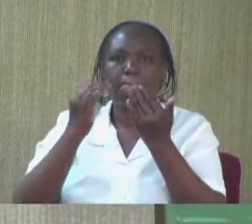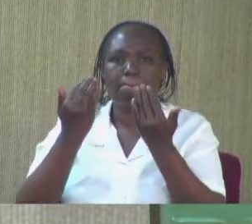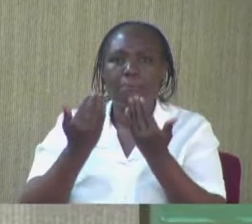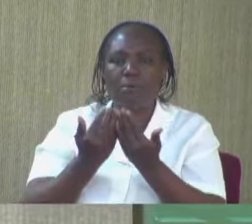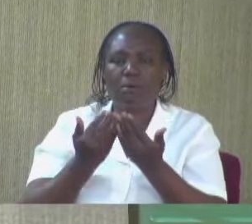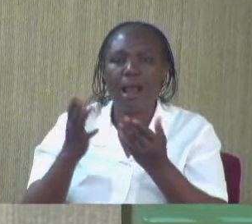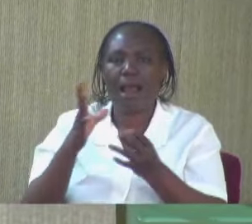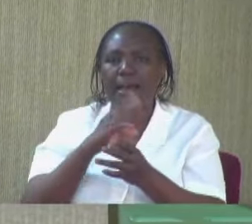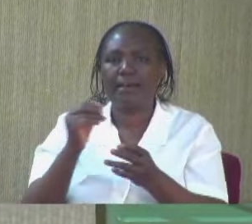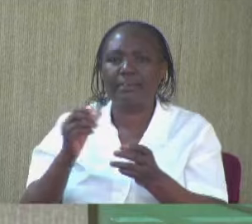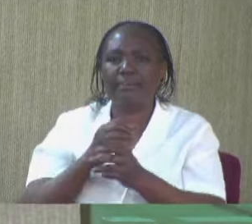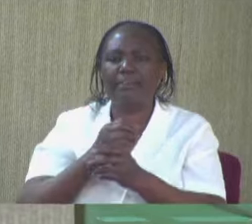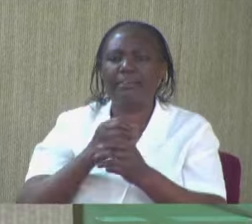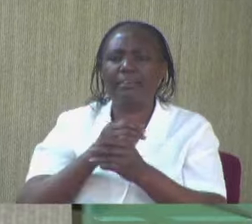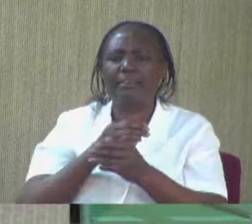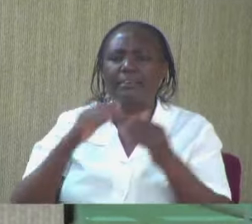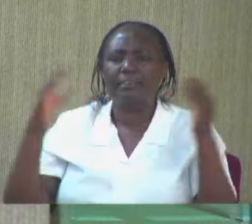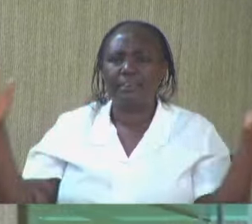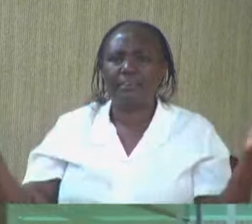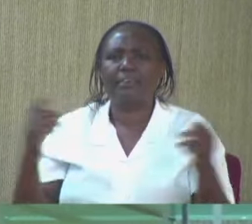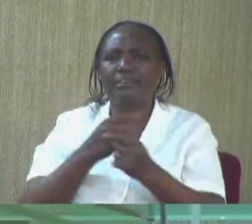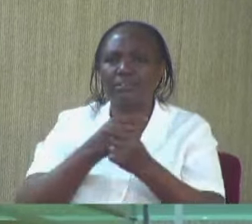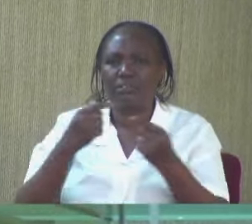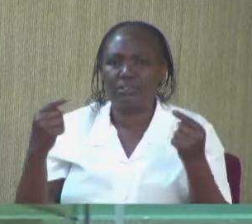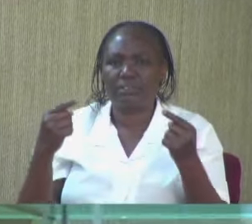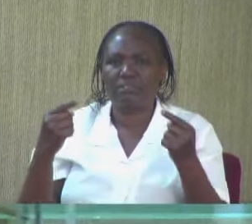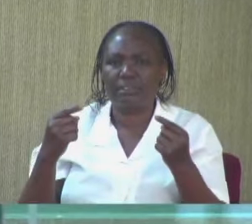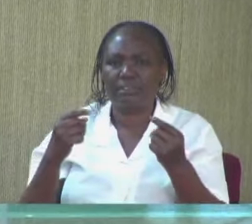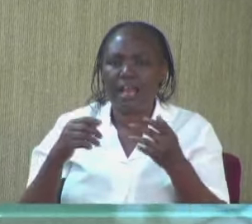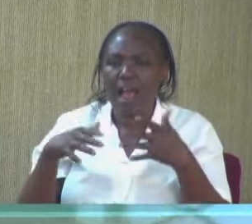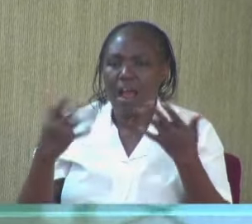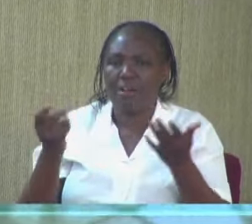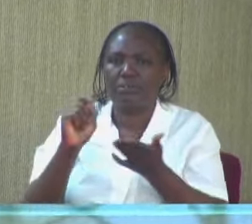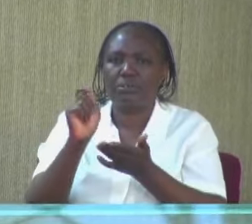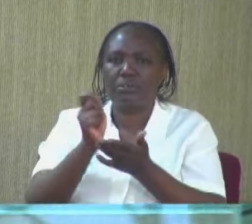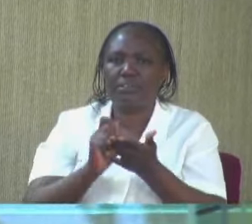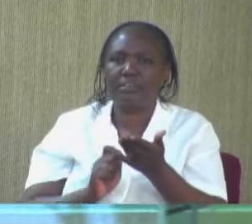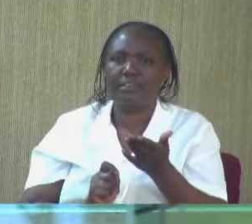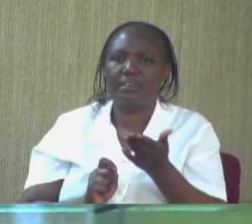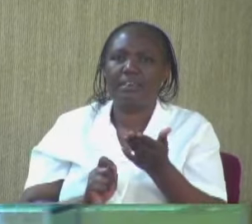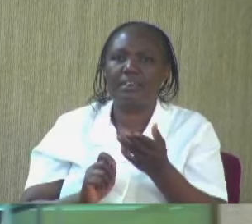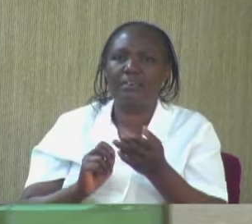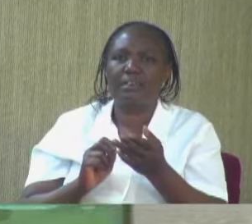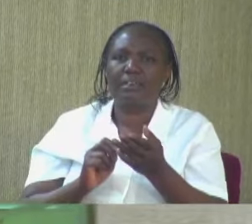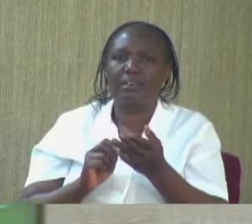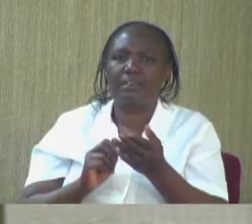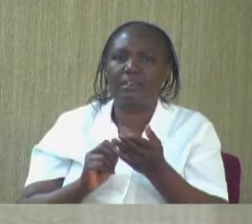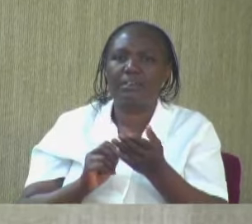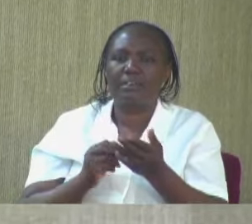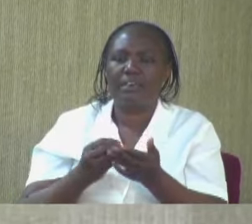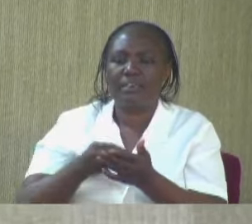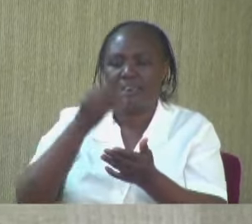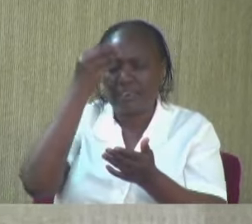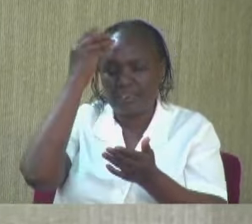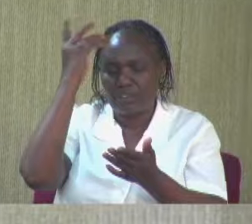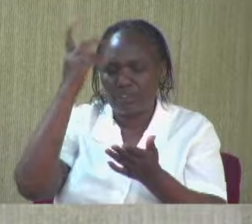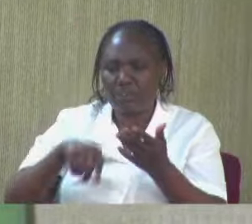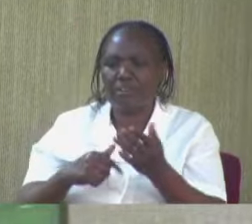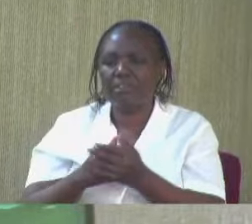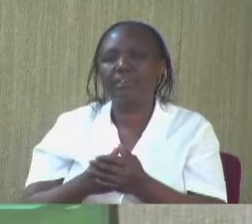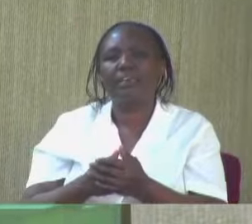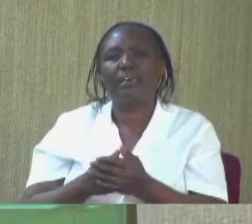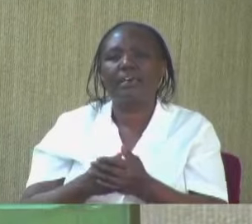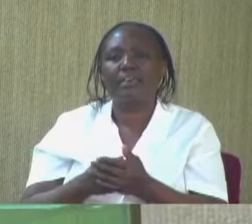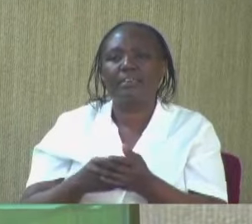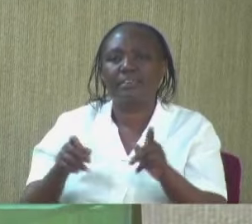Great Controversy, was written. And we will learn that there is a striking similarity between